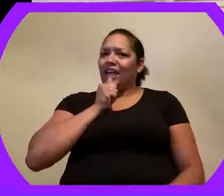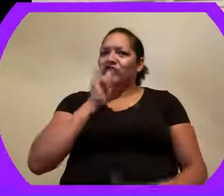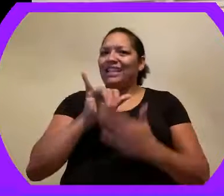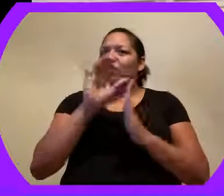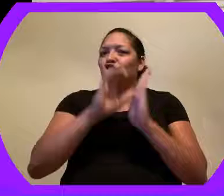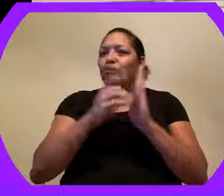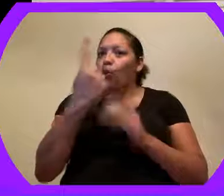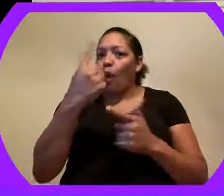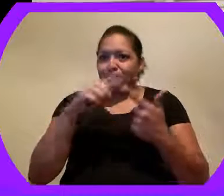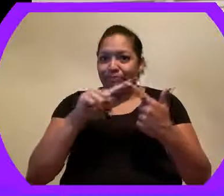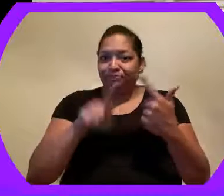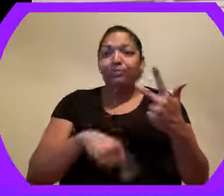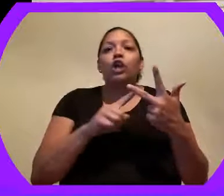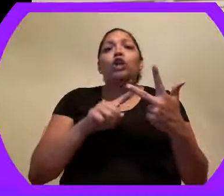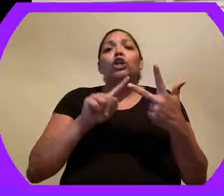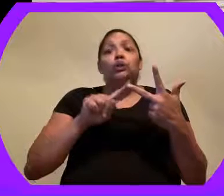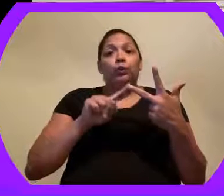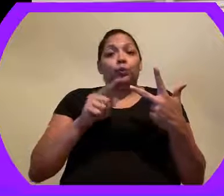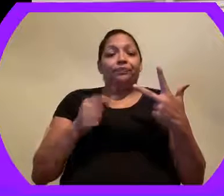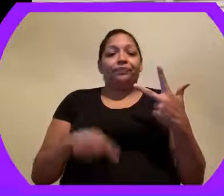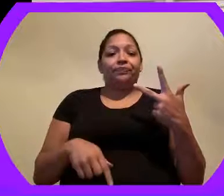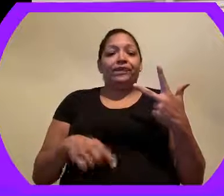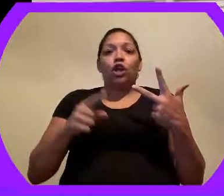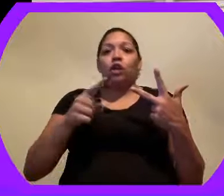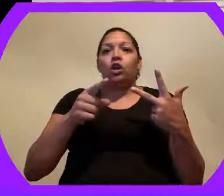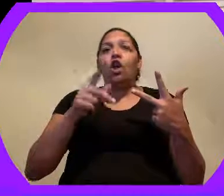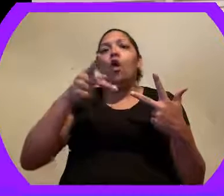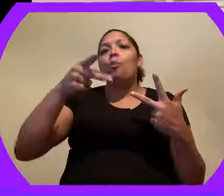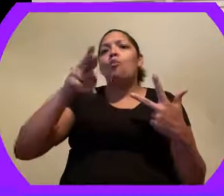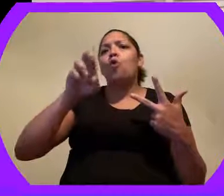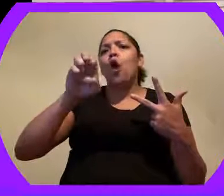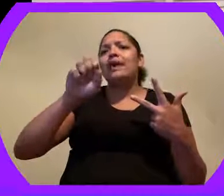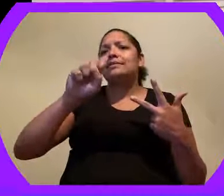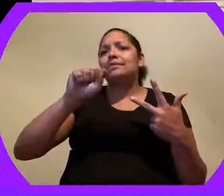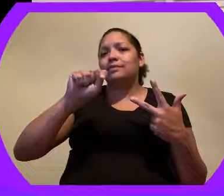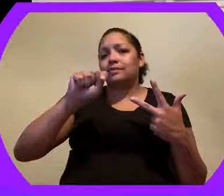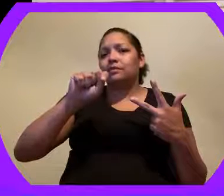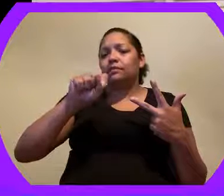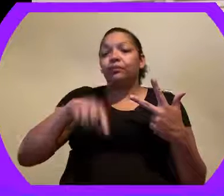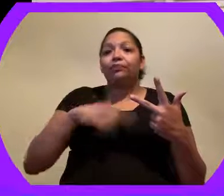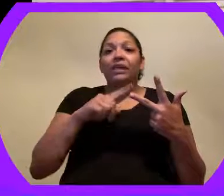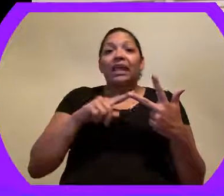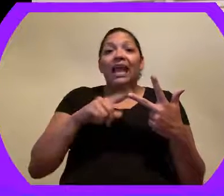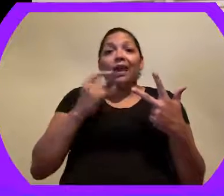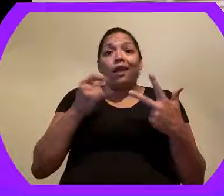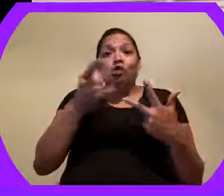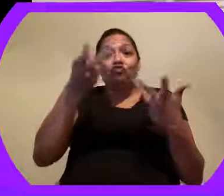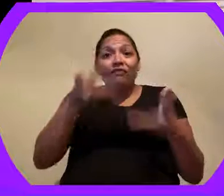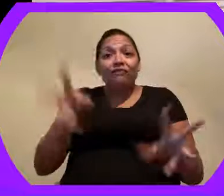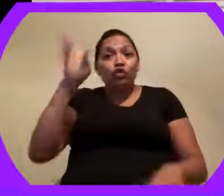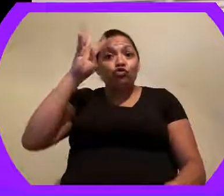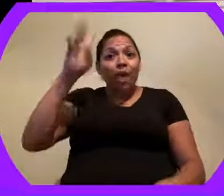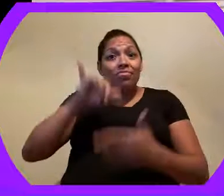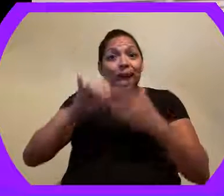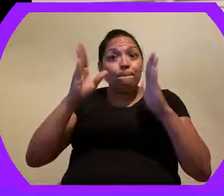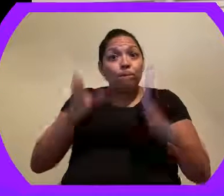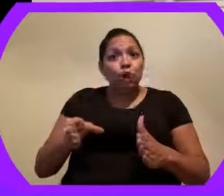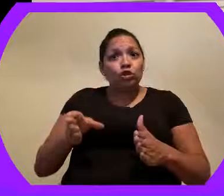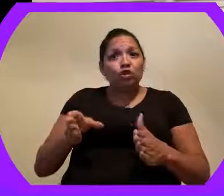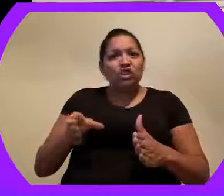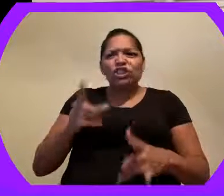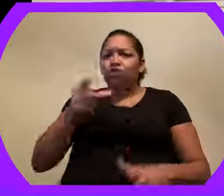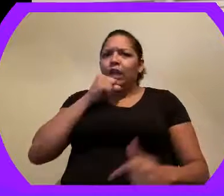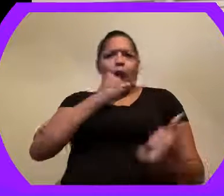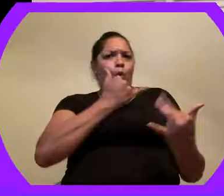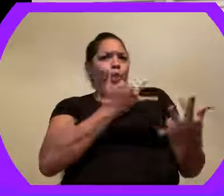patient. So that's chapter 1. Chapter 2 is be present. So now